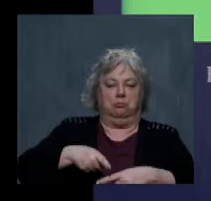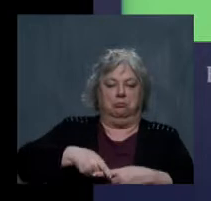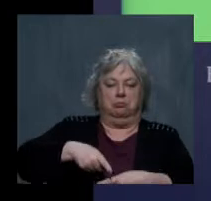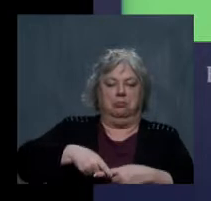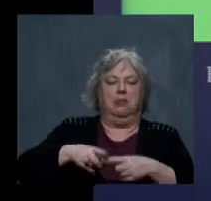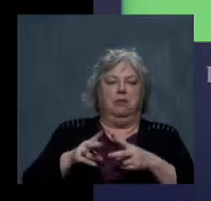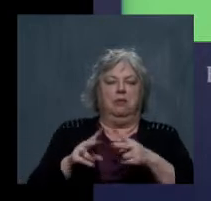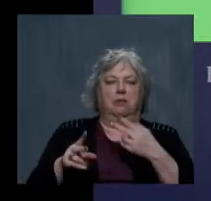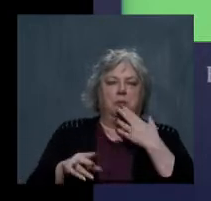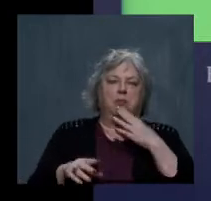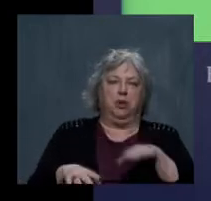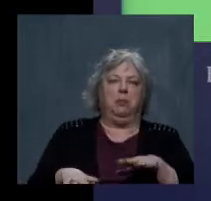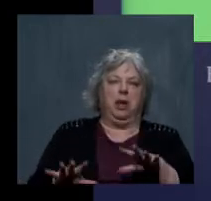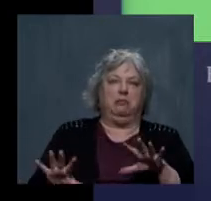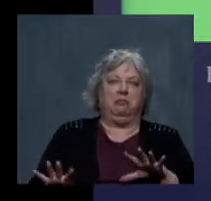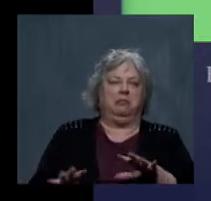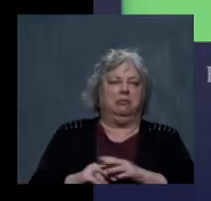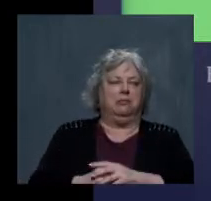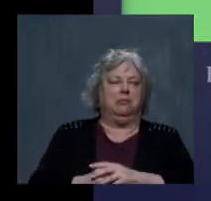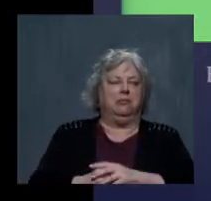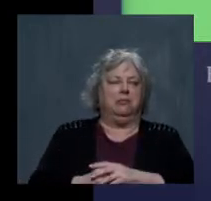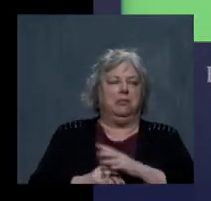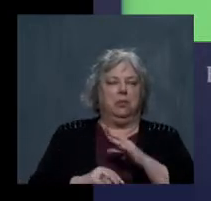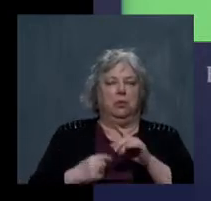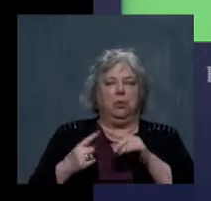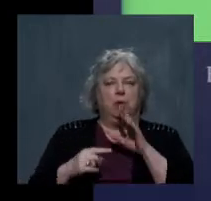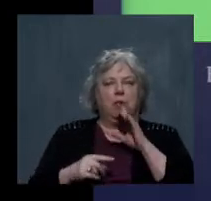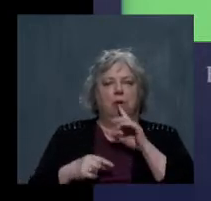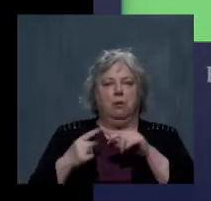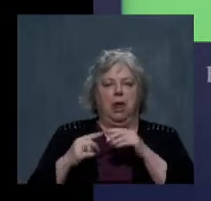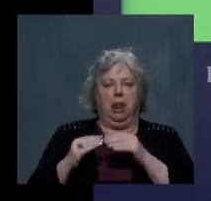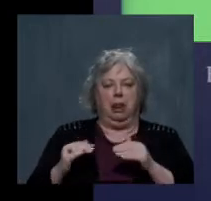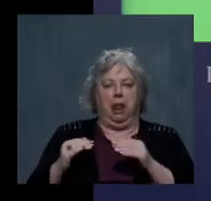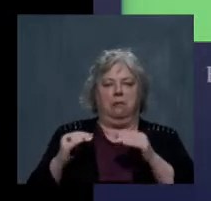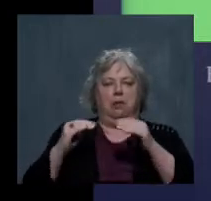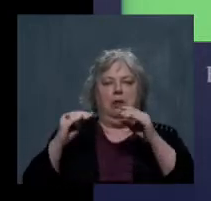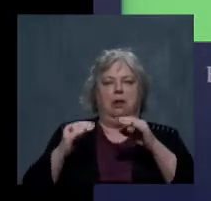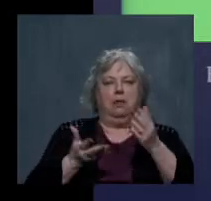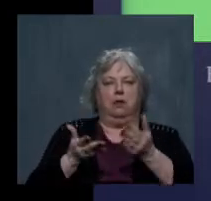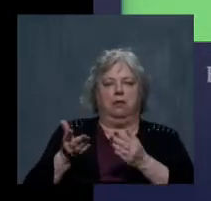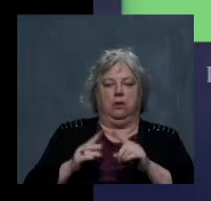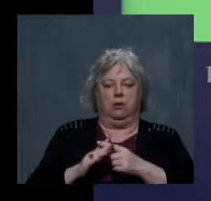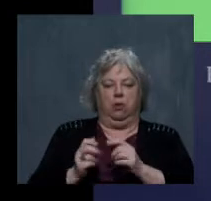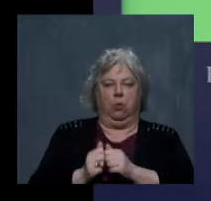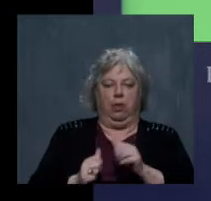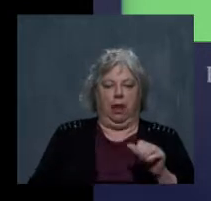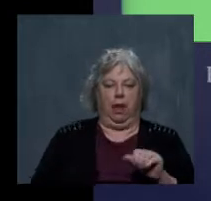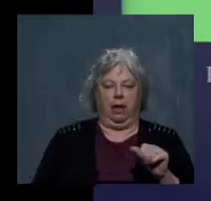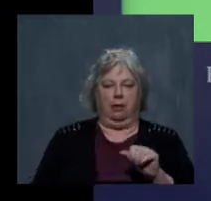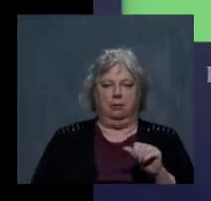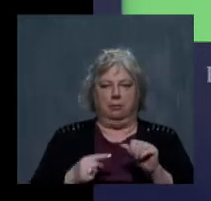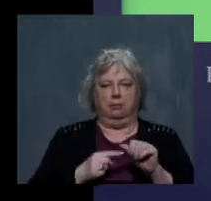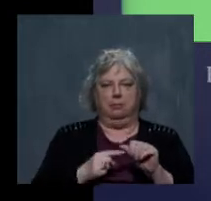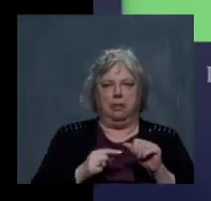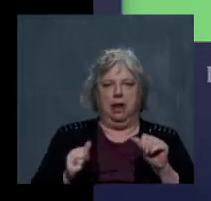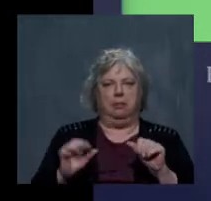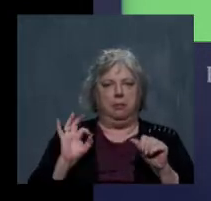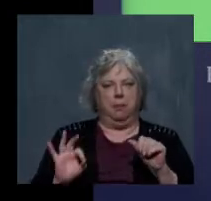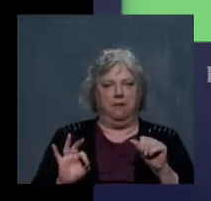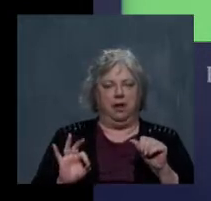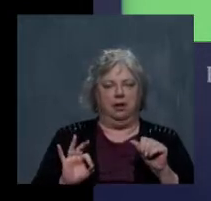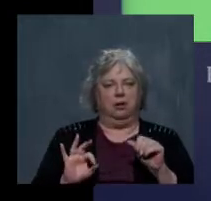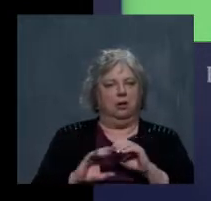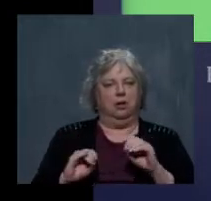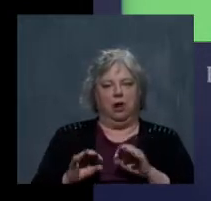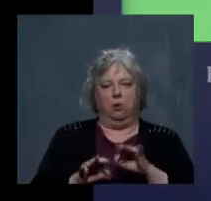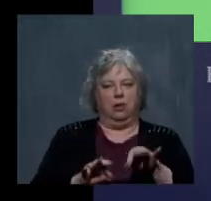When you talk about levels of service, you start with A, A means it's perfect. There's no